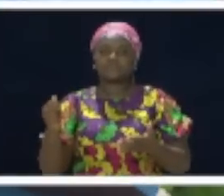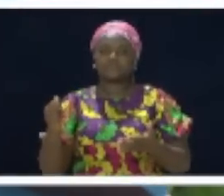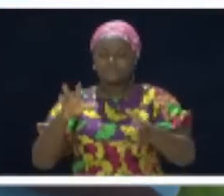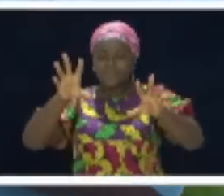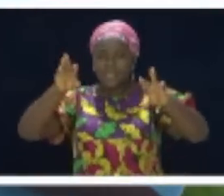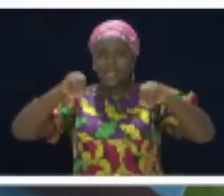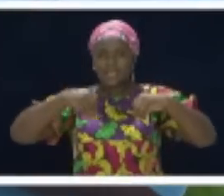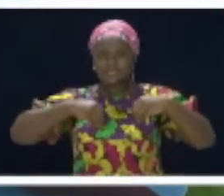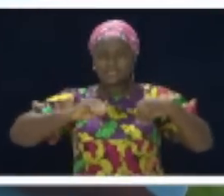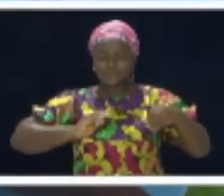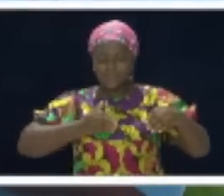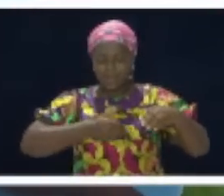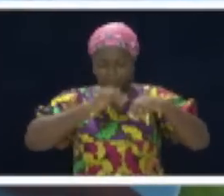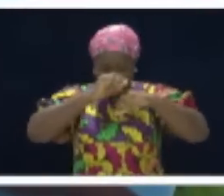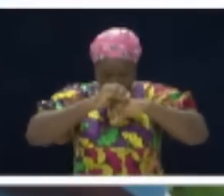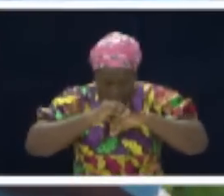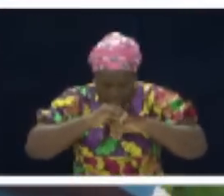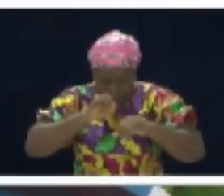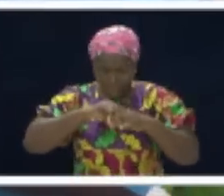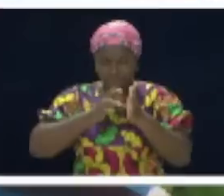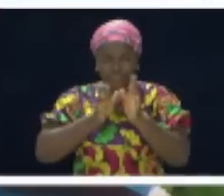Accept our worship in Jesus' name.